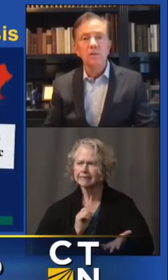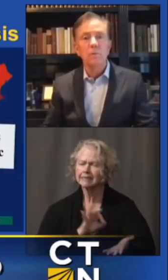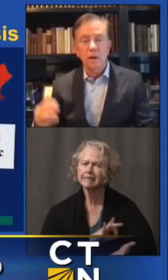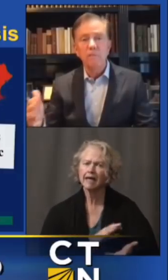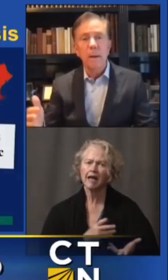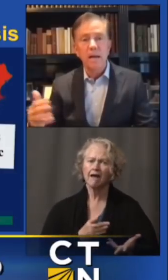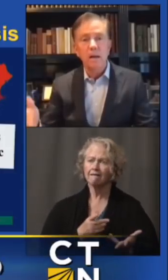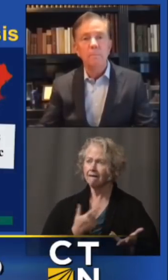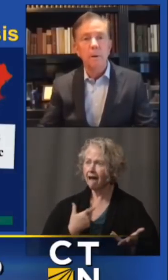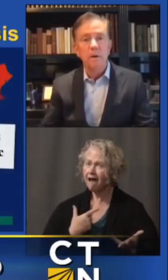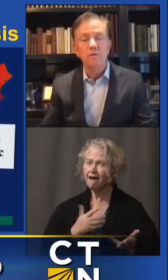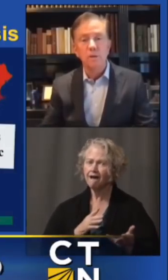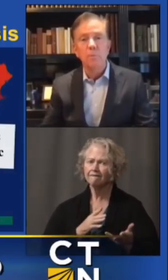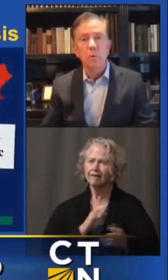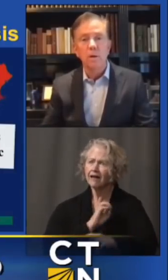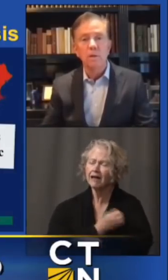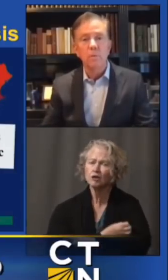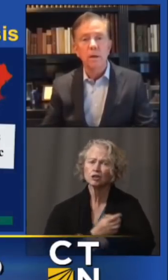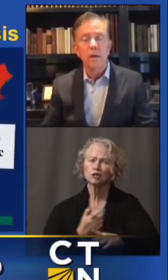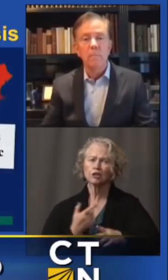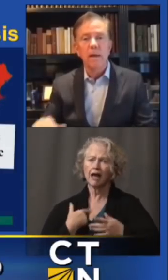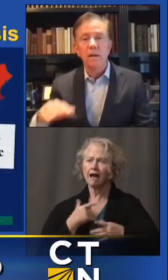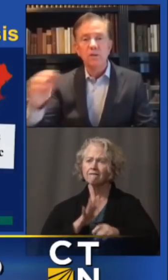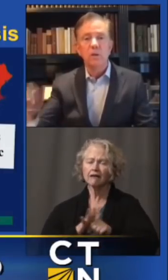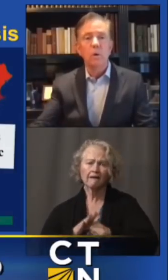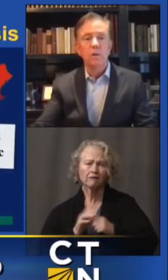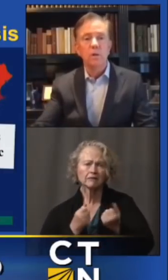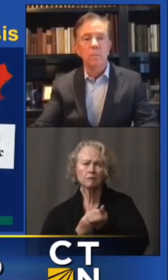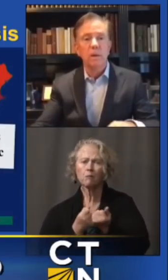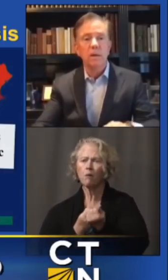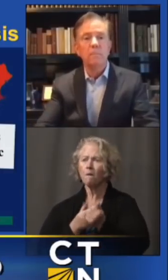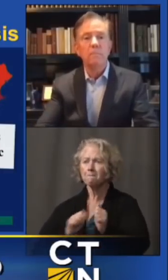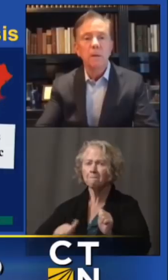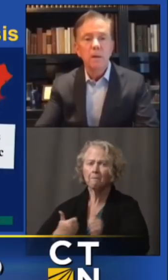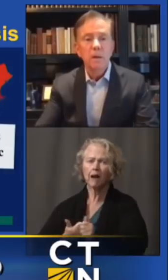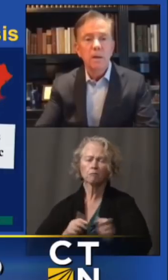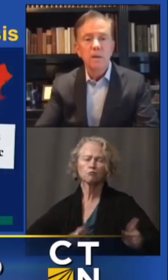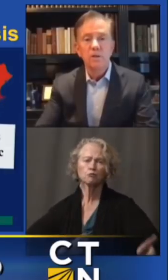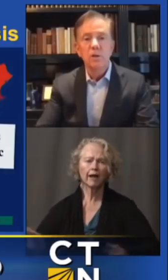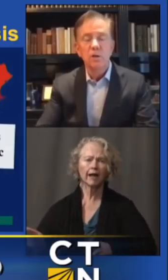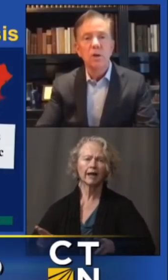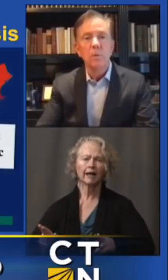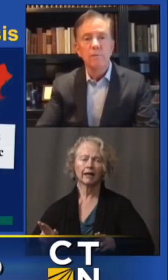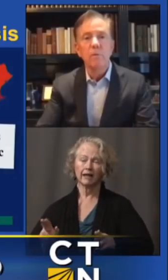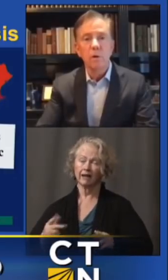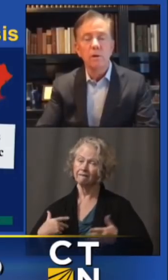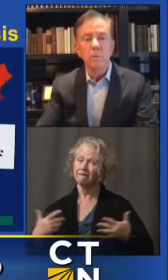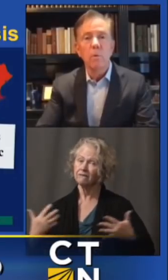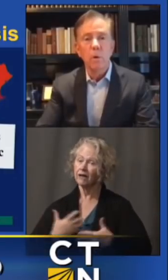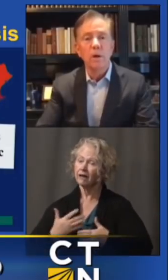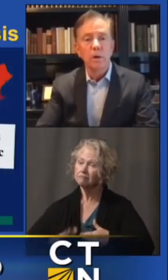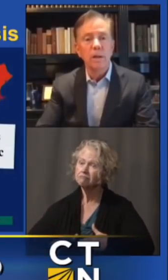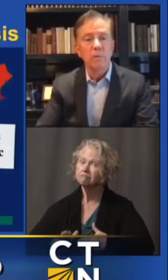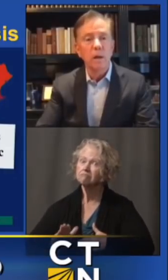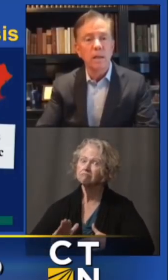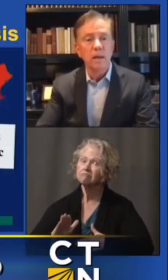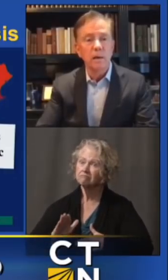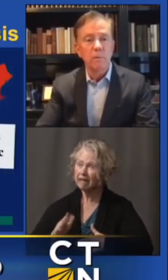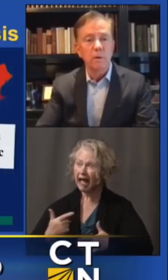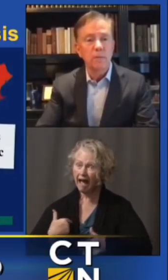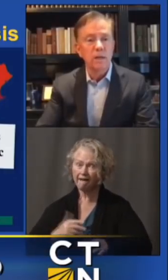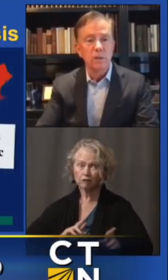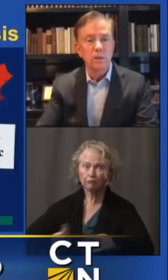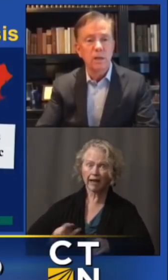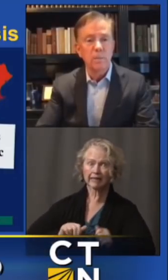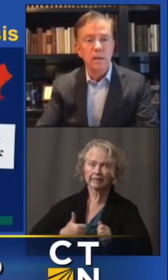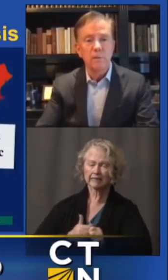energized with enough backup, enough support that we can manage what could be the surge going forward. And we're working on that right now.